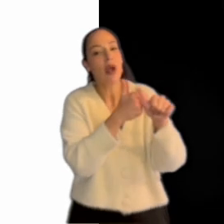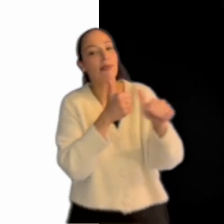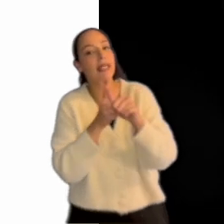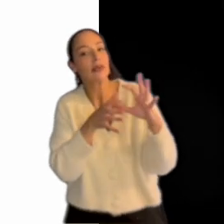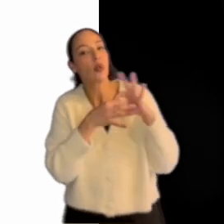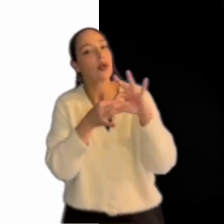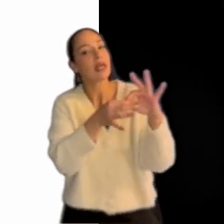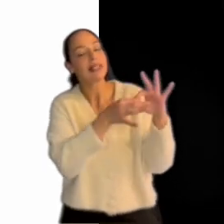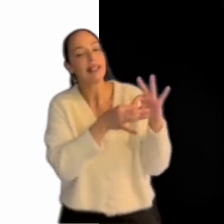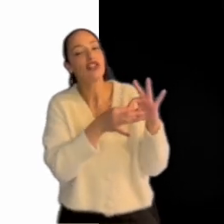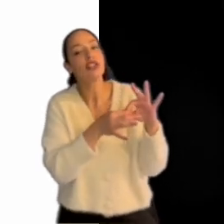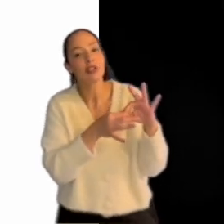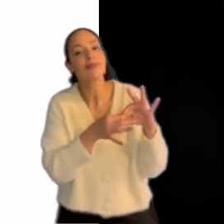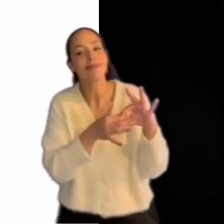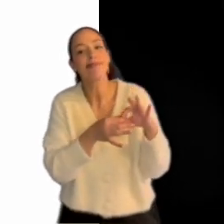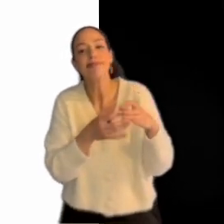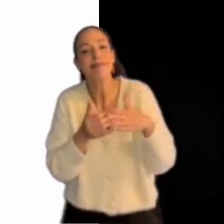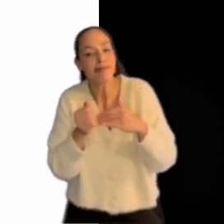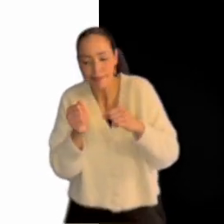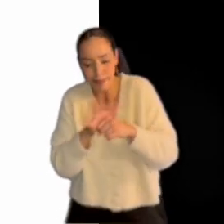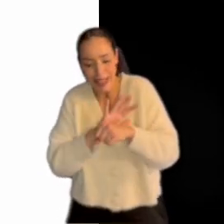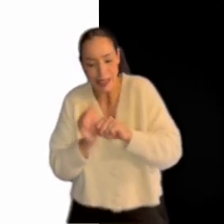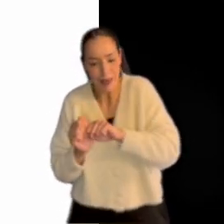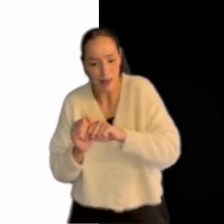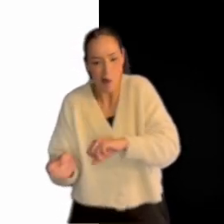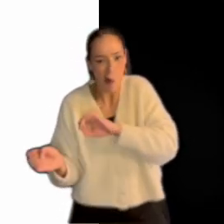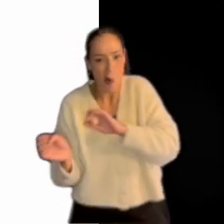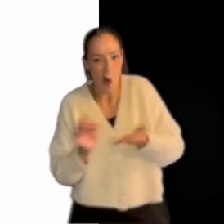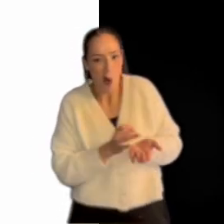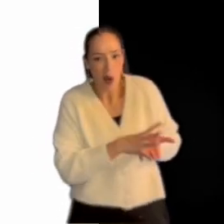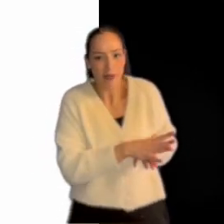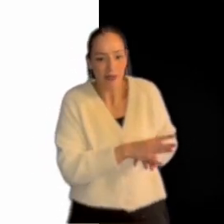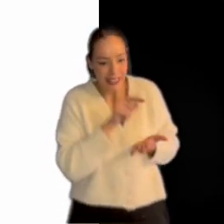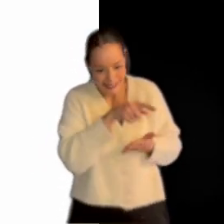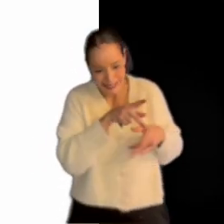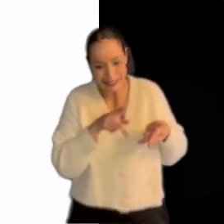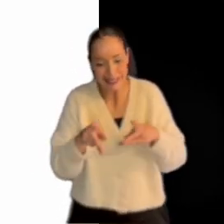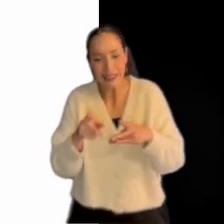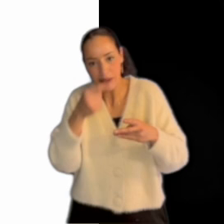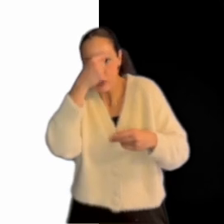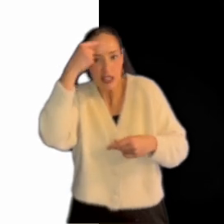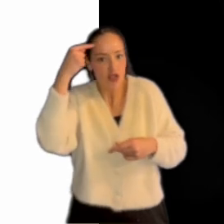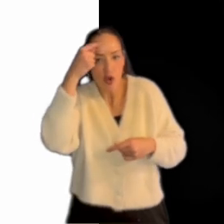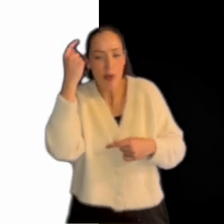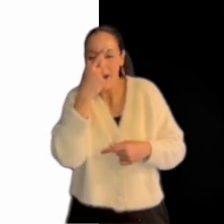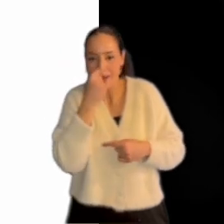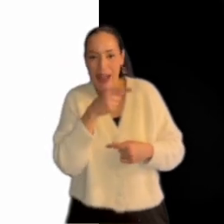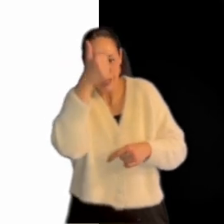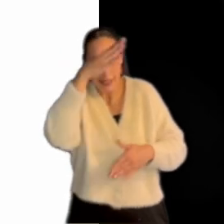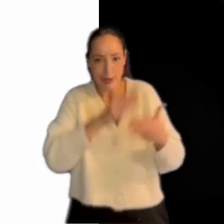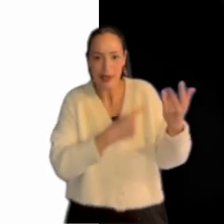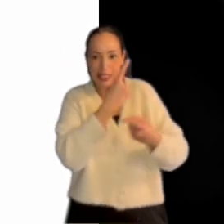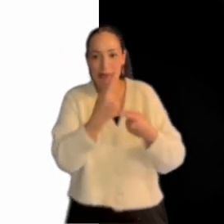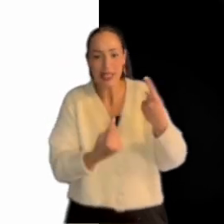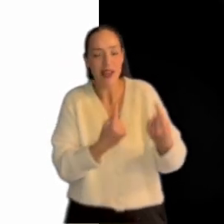pandemic, these systems are exposed to trauma in varying forms on a daily basis, rendering them vulnerable to its